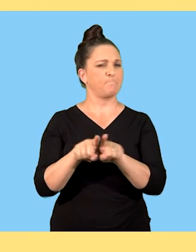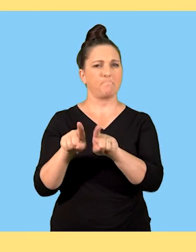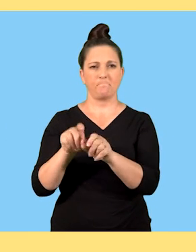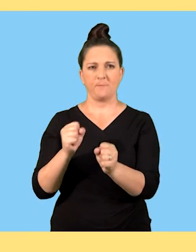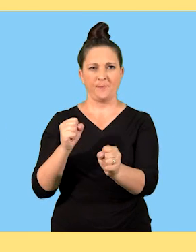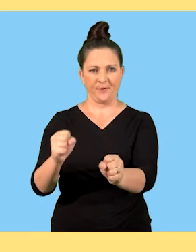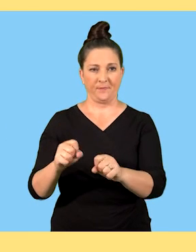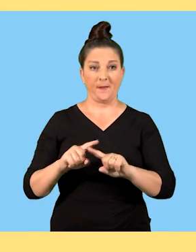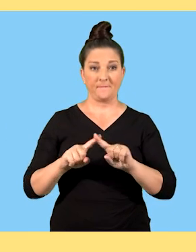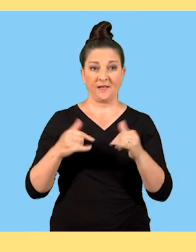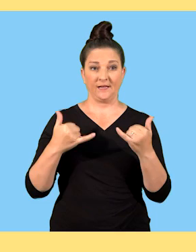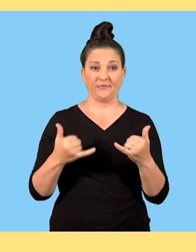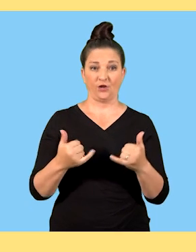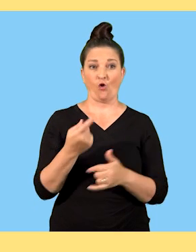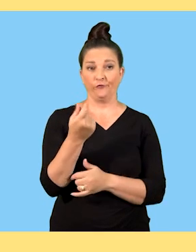sales, if you say